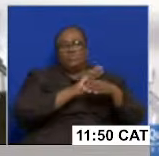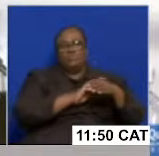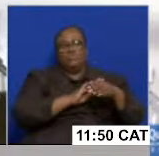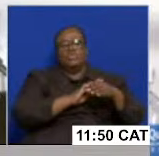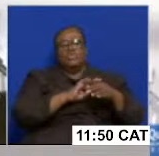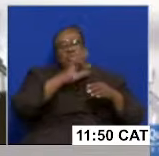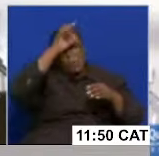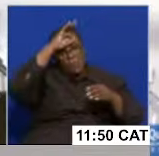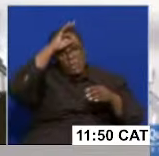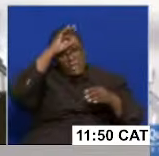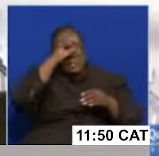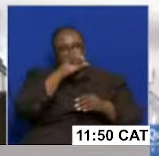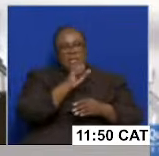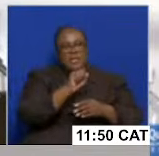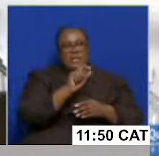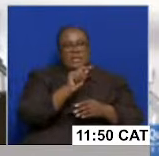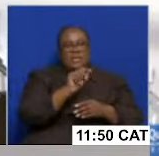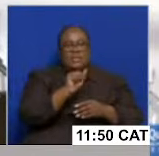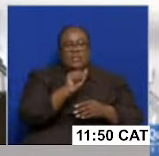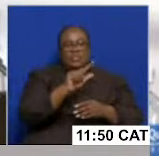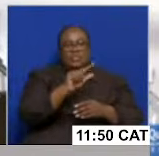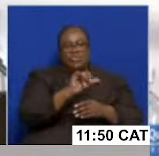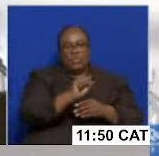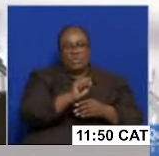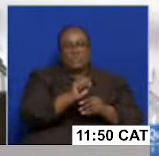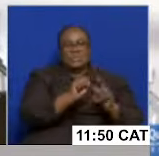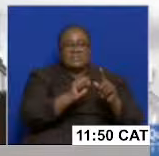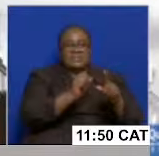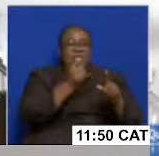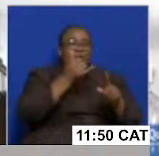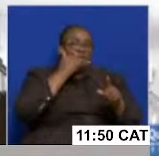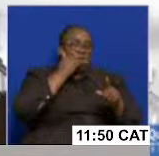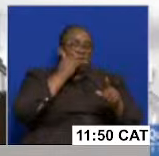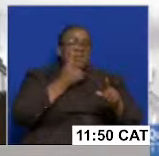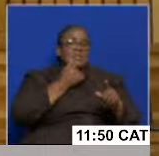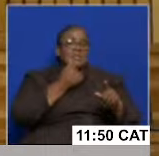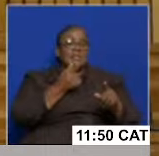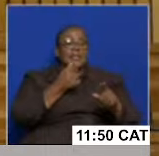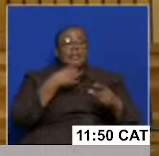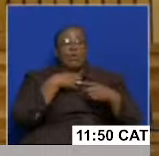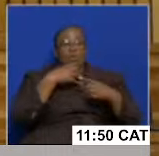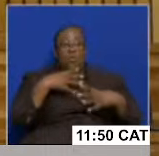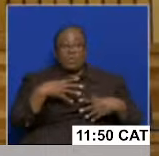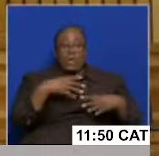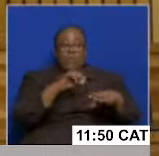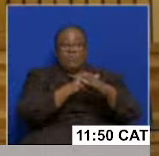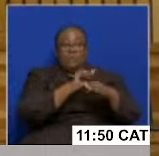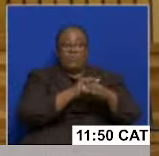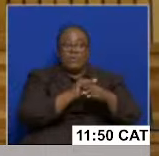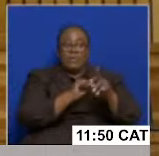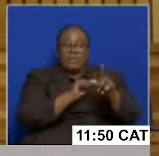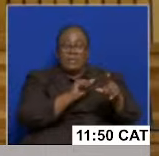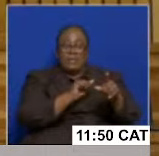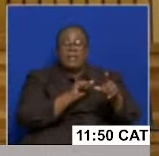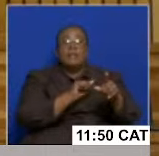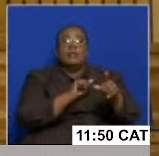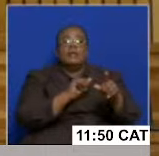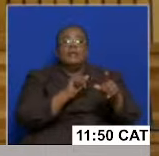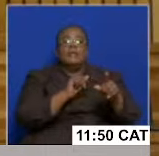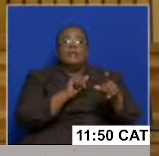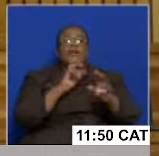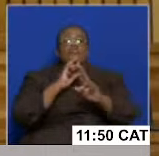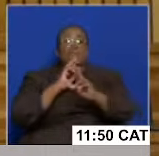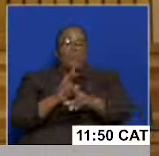stones had filed a criminal complaint and IPD was investigating them. She also told me that officials from